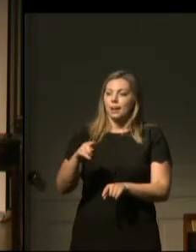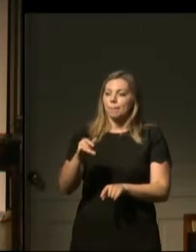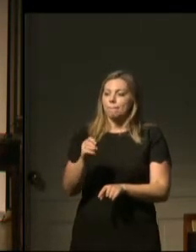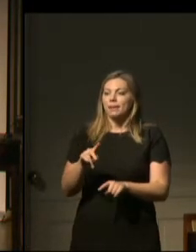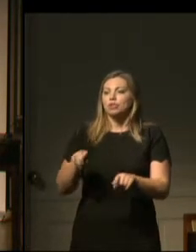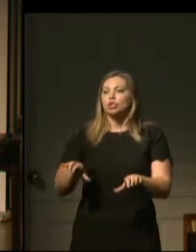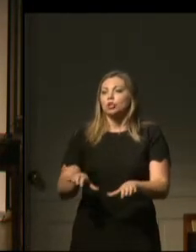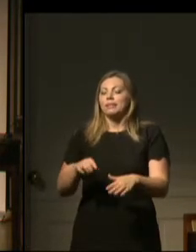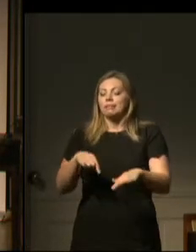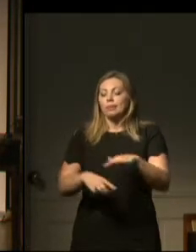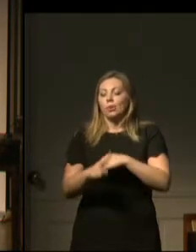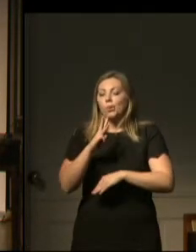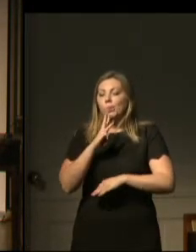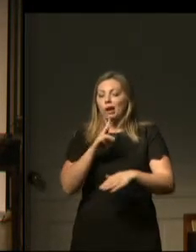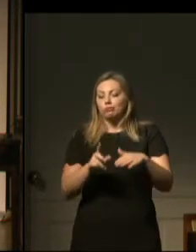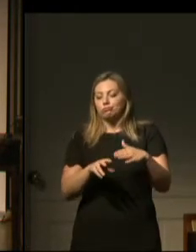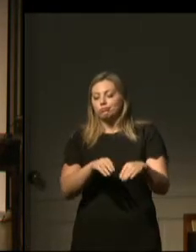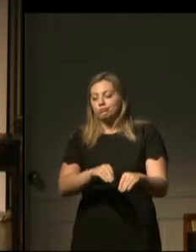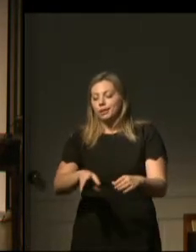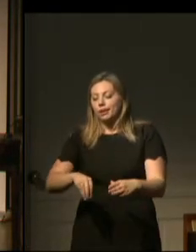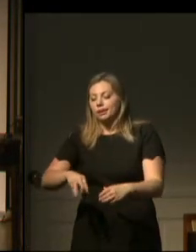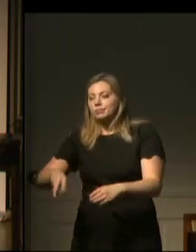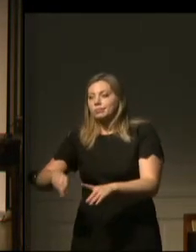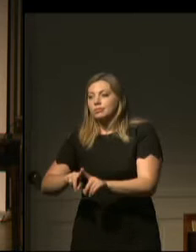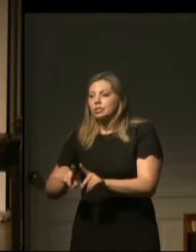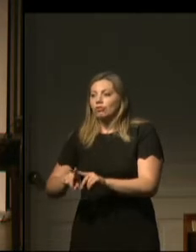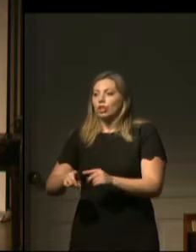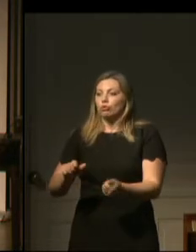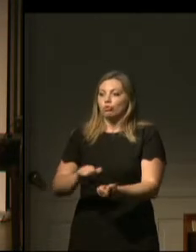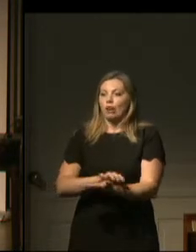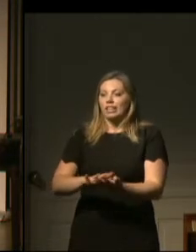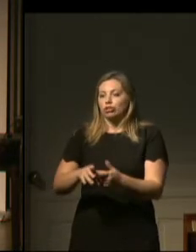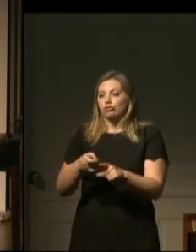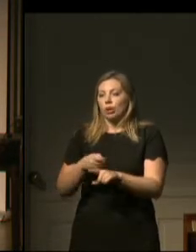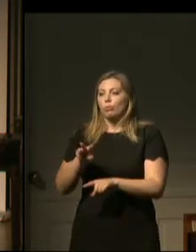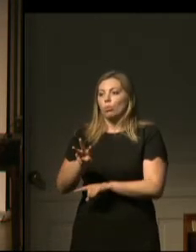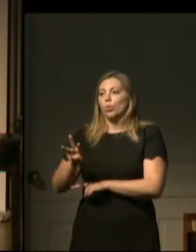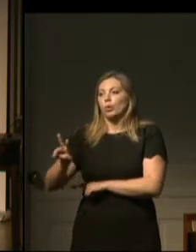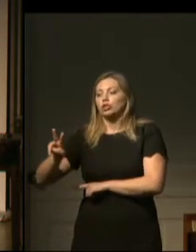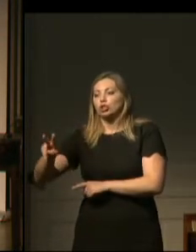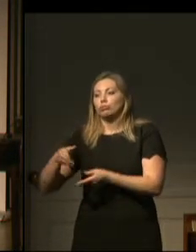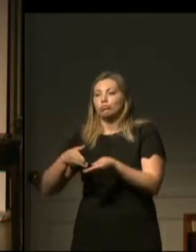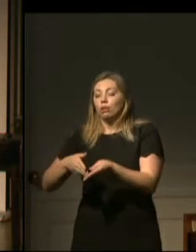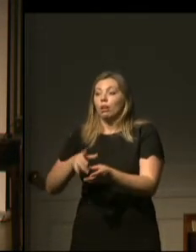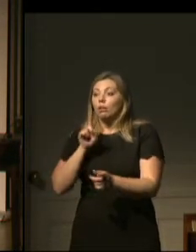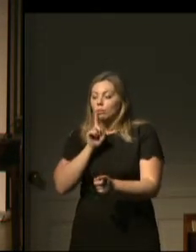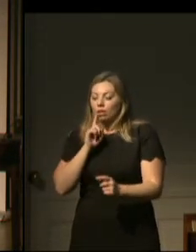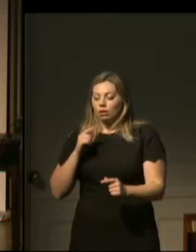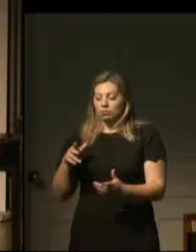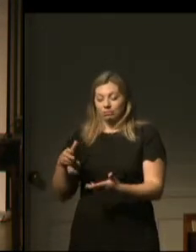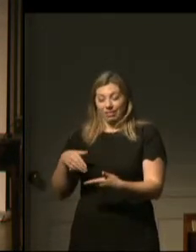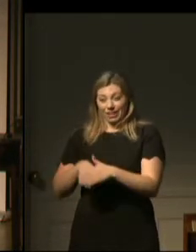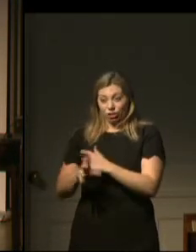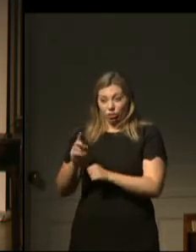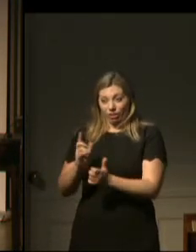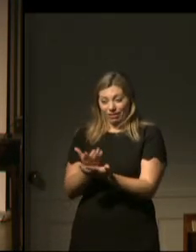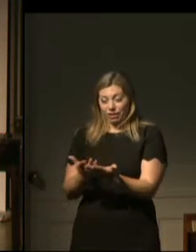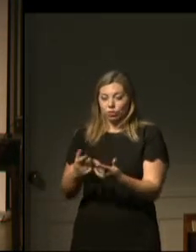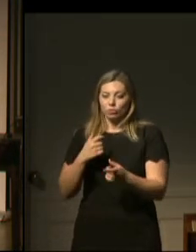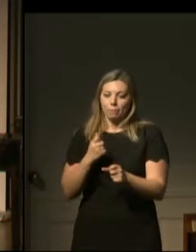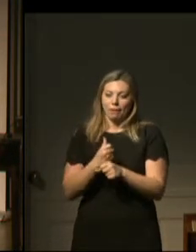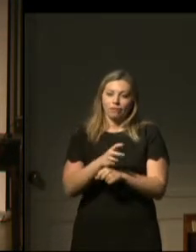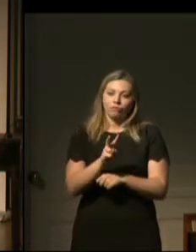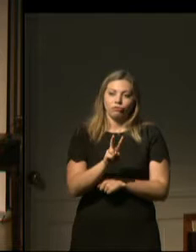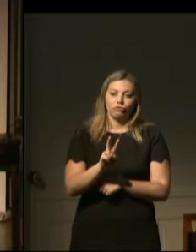underwater scans of wreckage sites from World War II. And they gave us access to all of their materials, and we built a virtual museum for